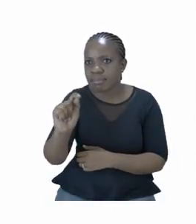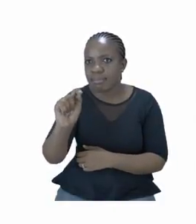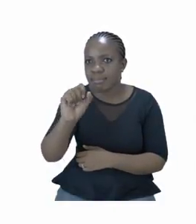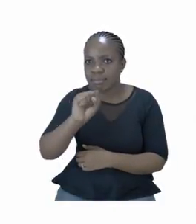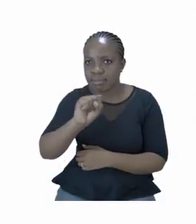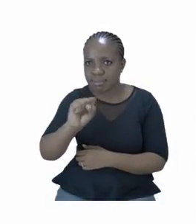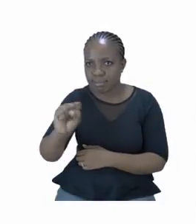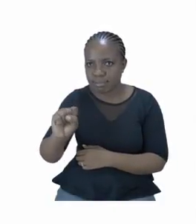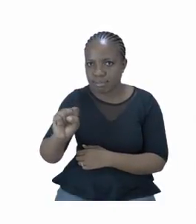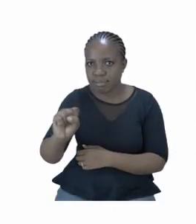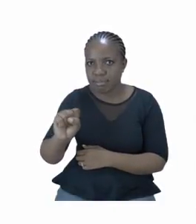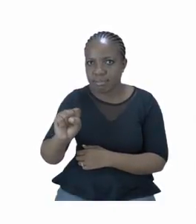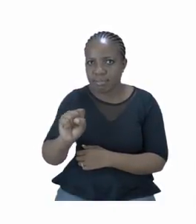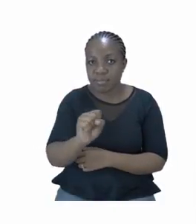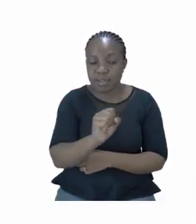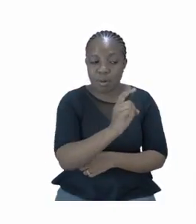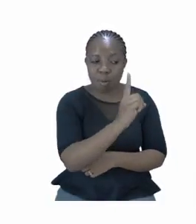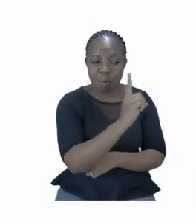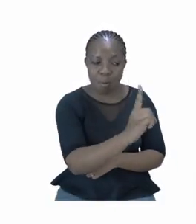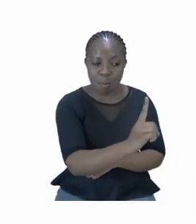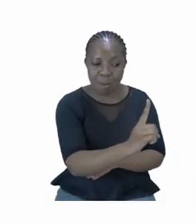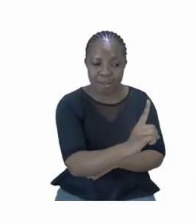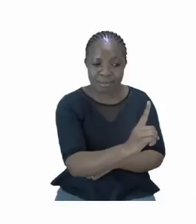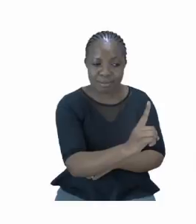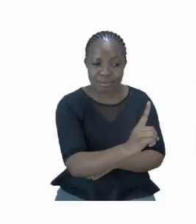So, one cat,